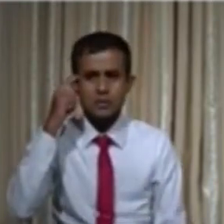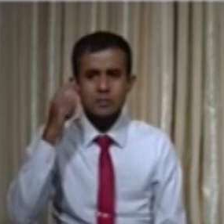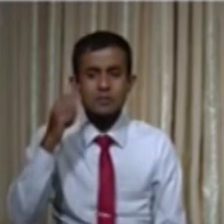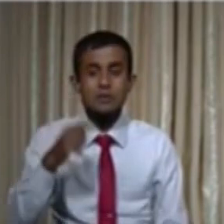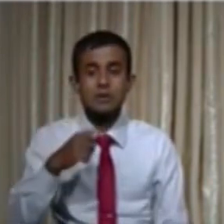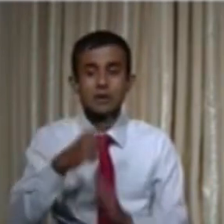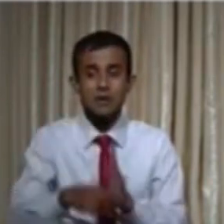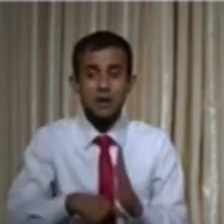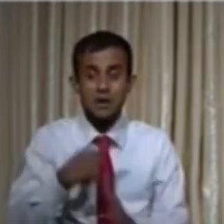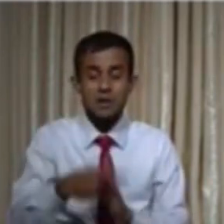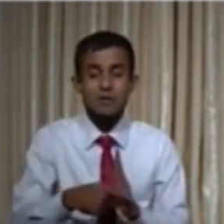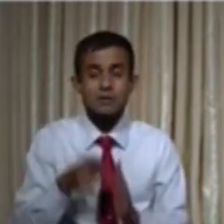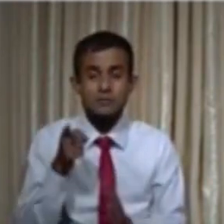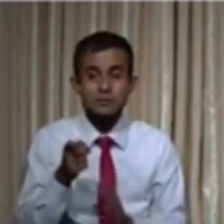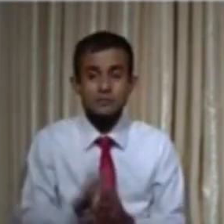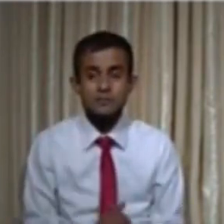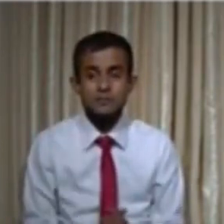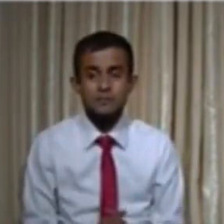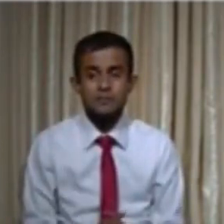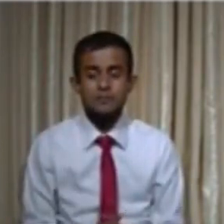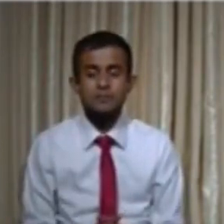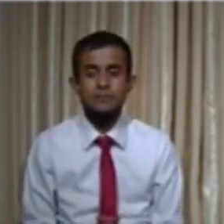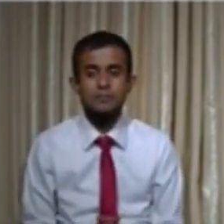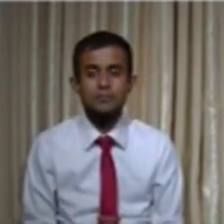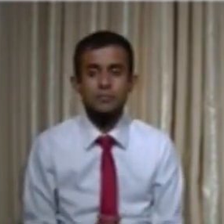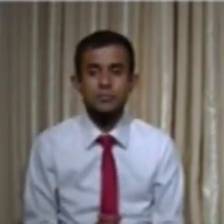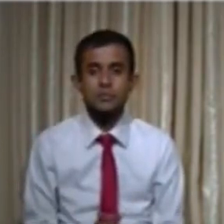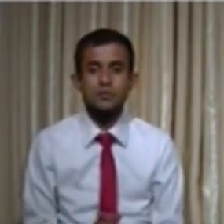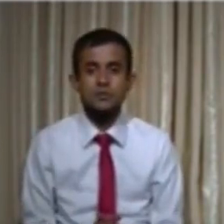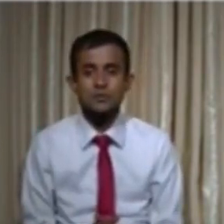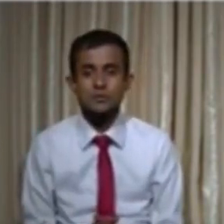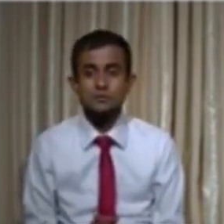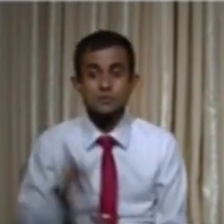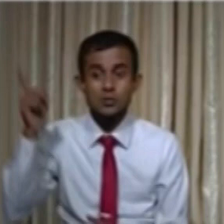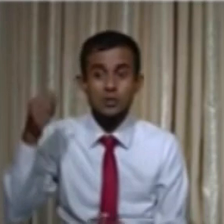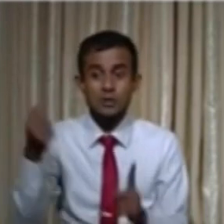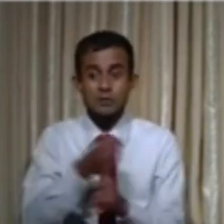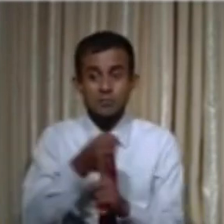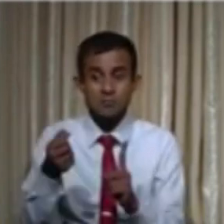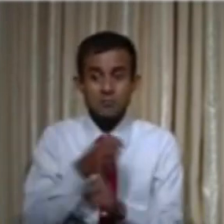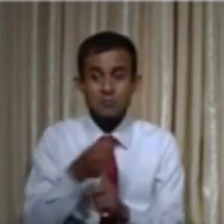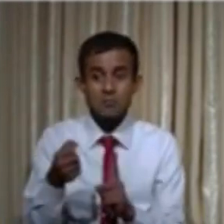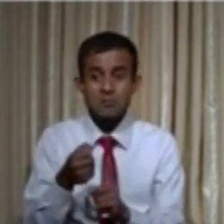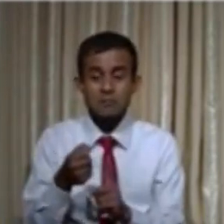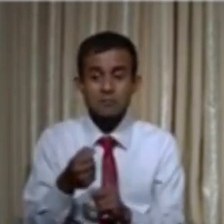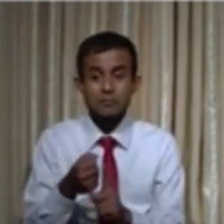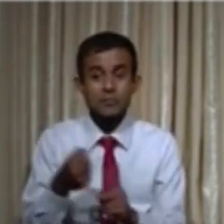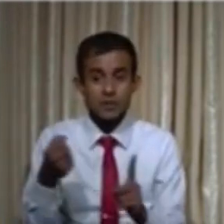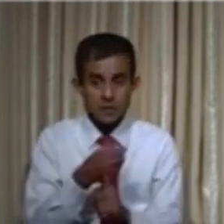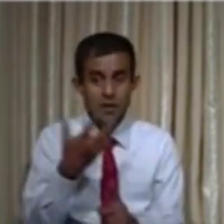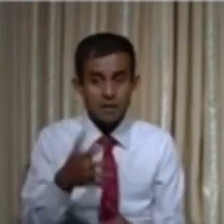not benign, and as a consequence, you have created a geopolitical contestation between